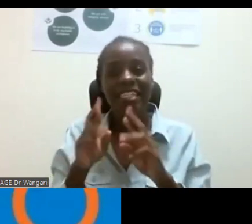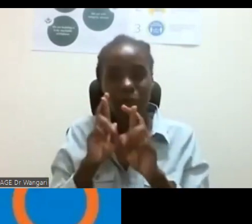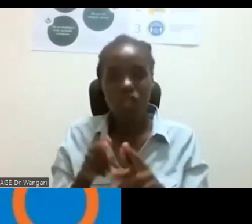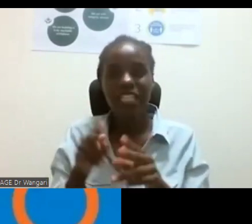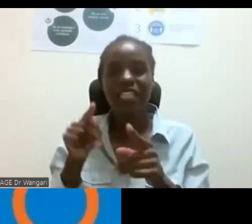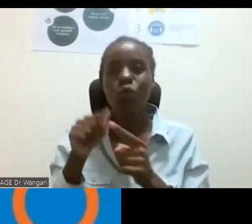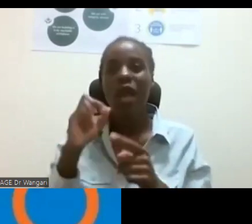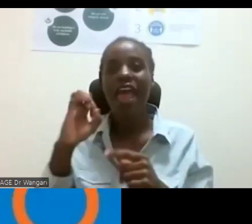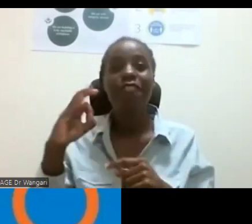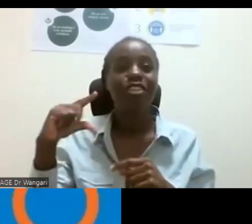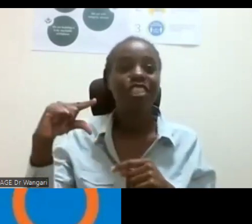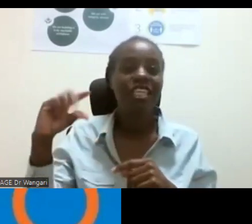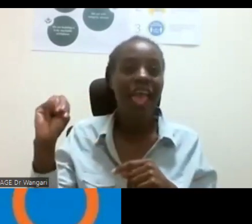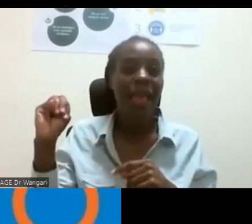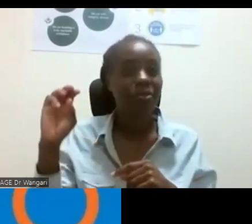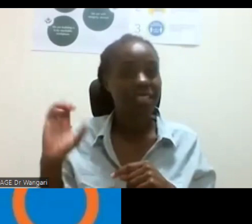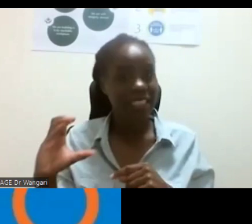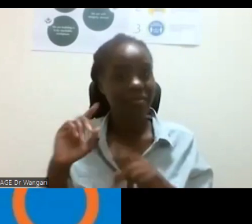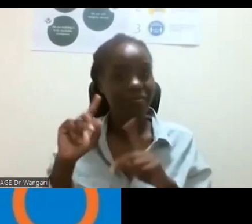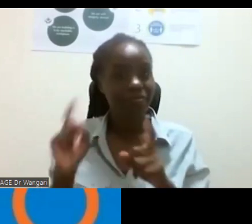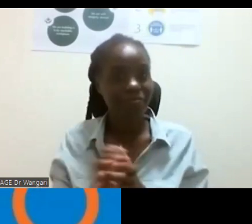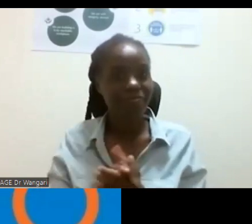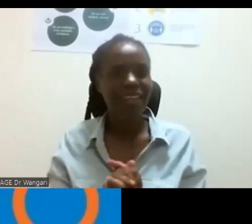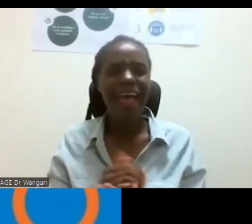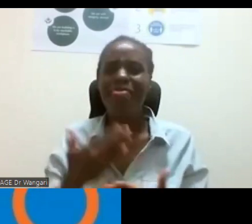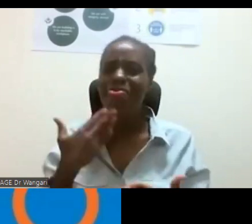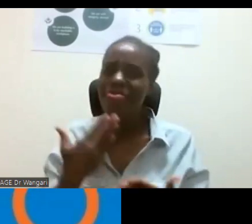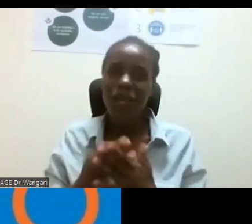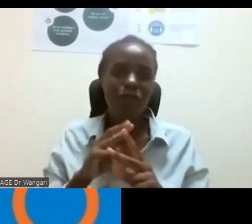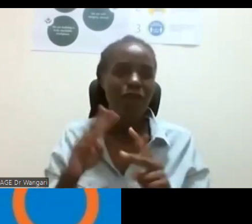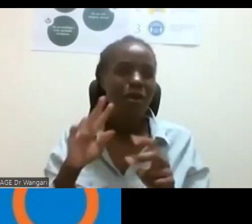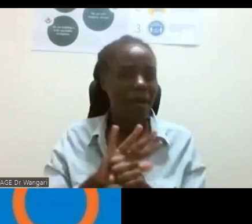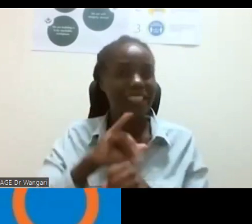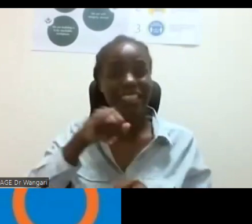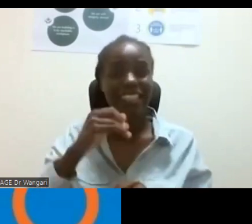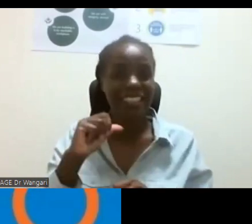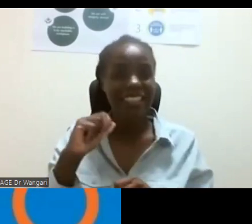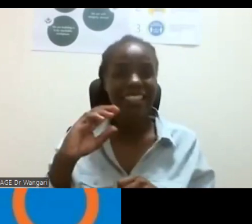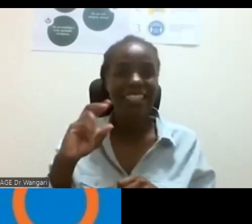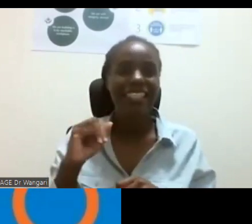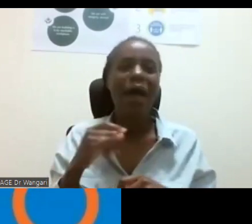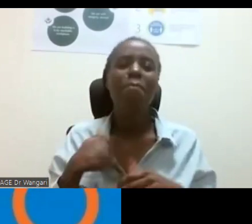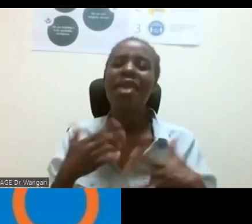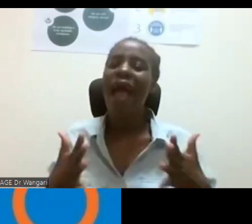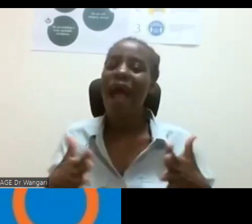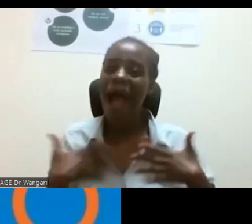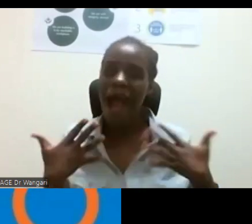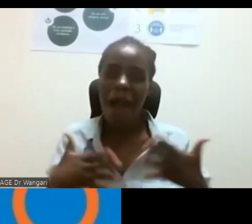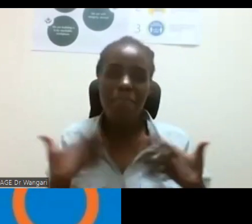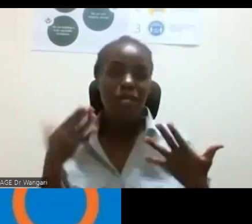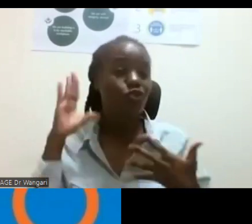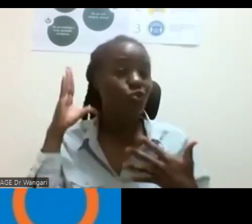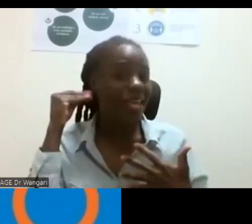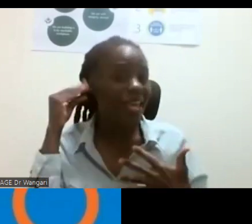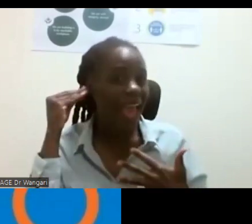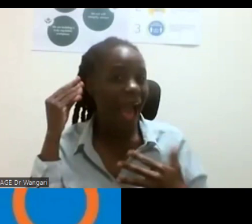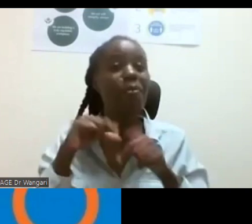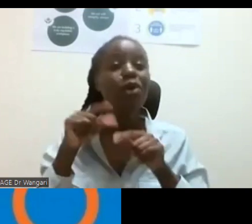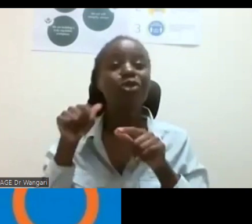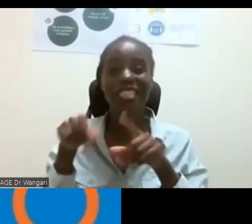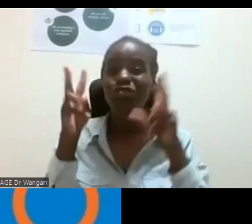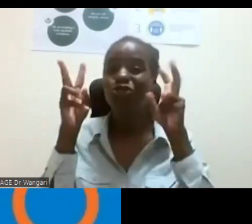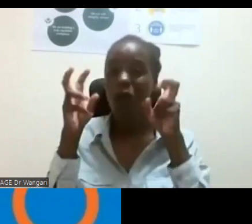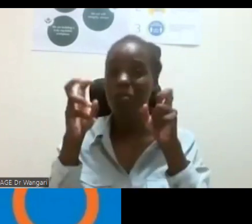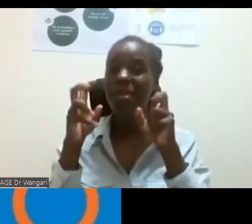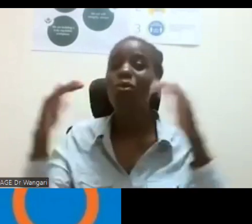Thank you so much, Jacinta, and to all the panelists. I have to say it really makes me happy to hear a topic of a webinar on the